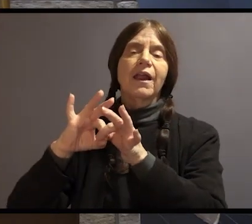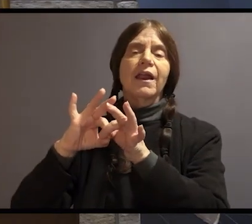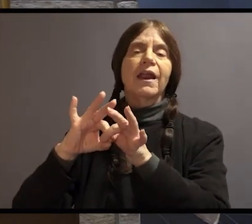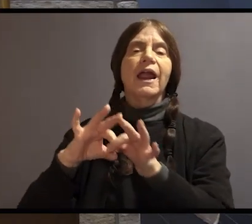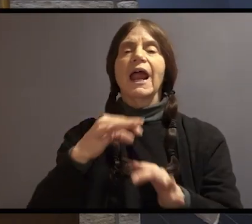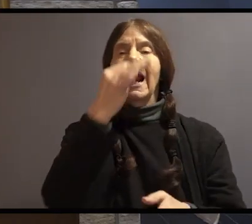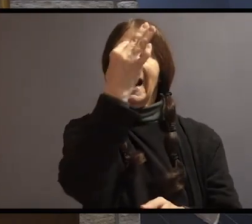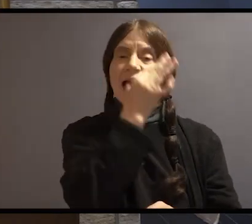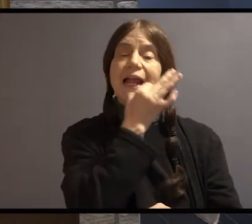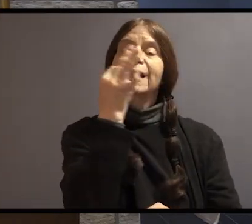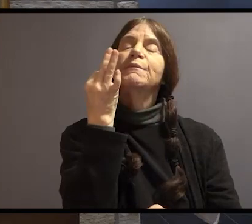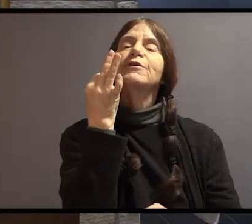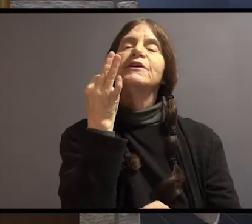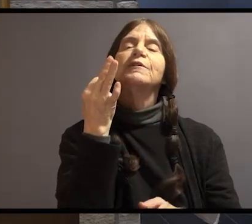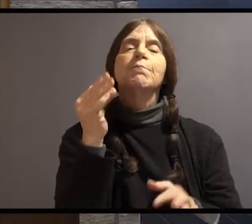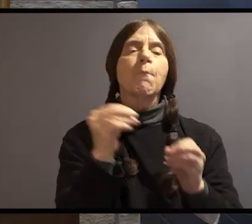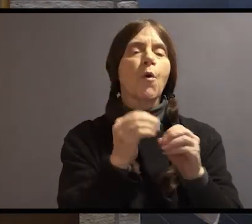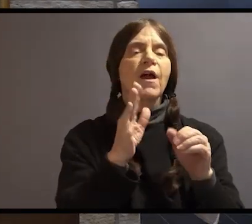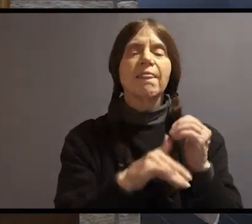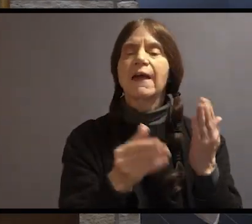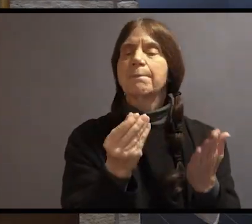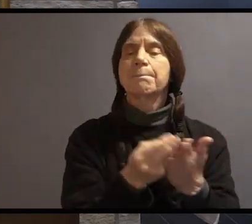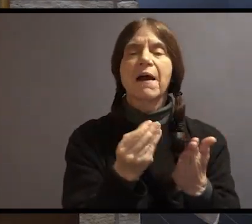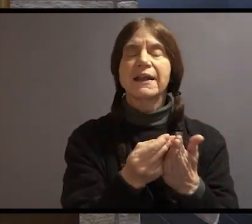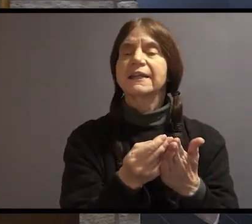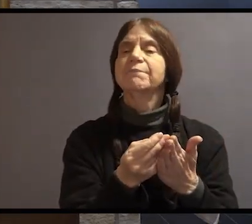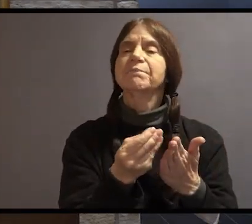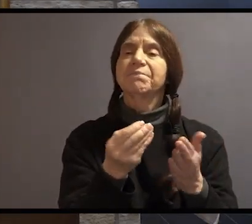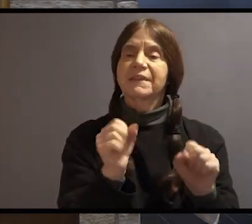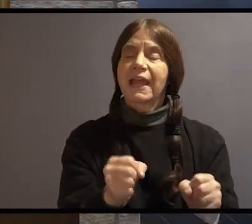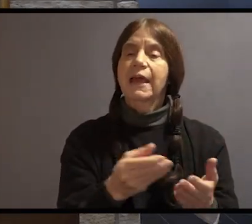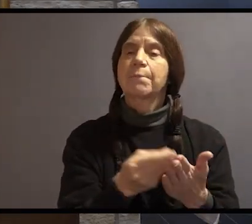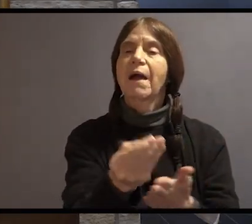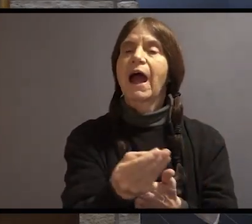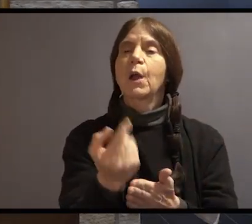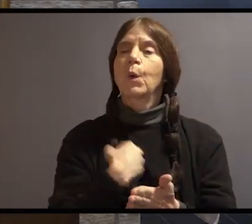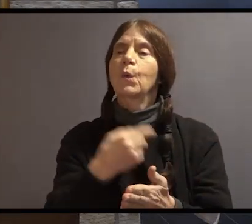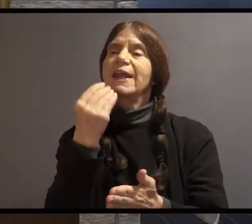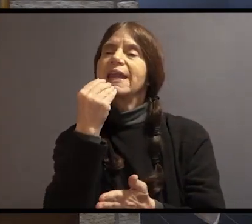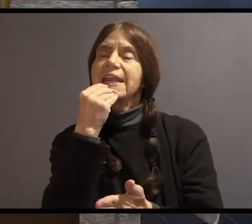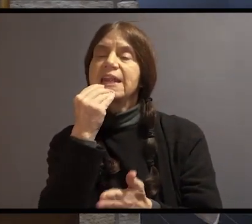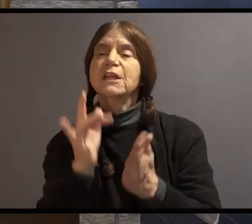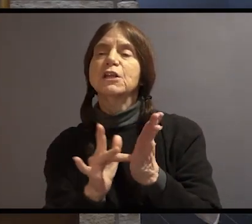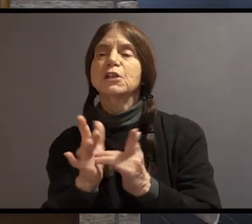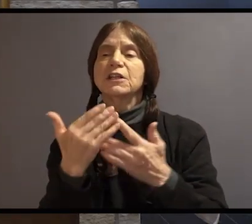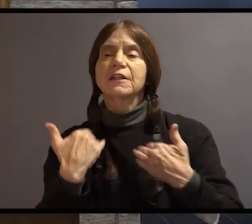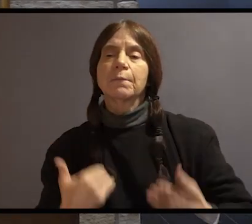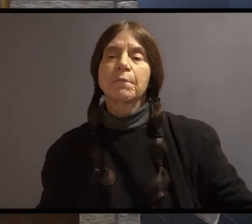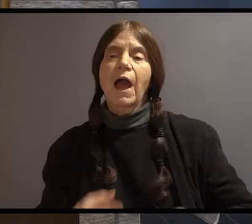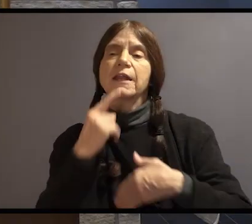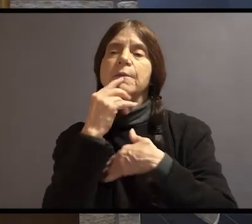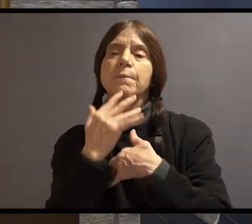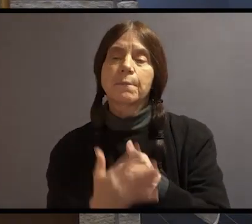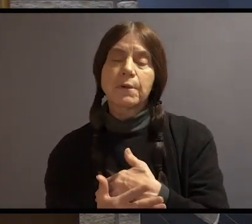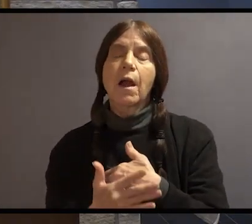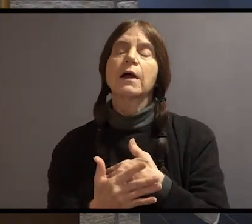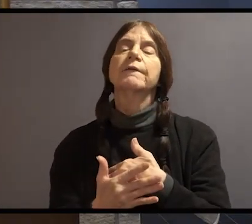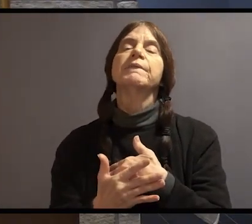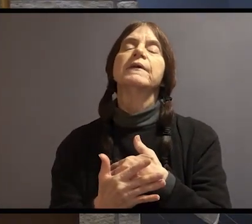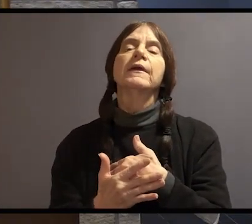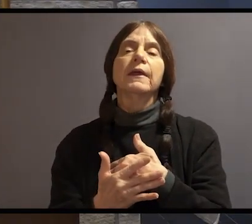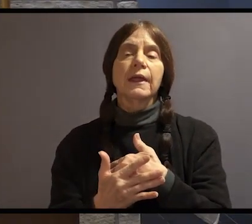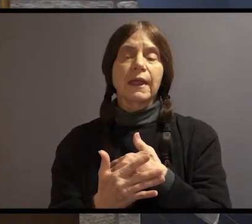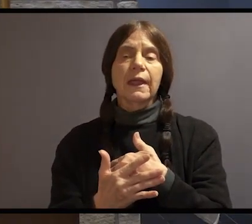better than money can buy, but we eat the very bread and wine of Christ's body and blood and receive His